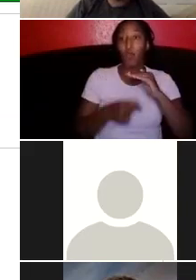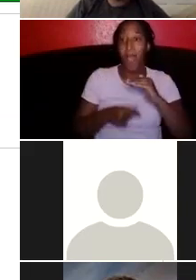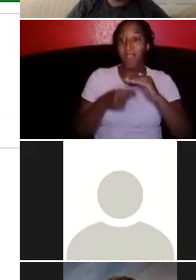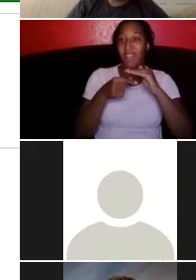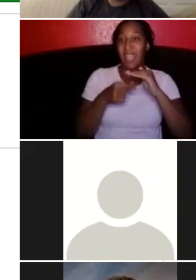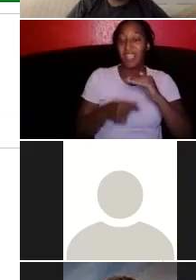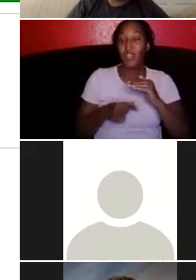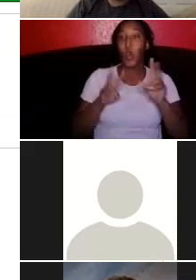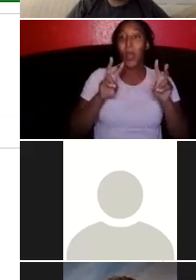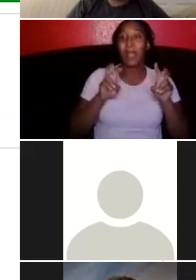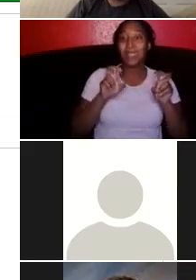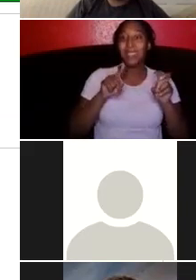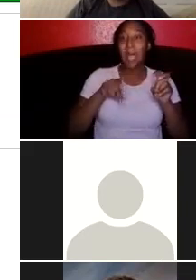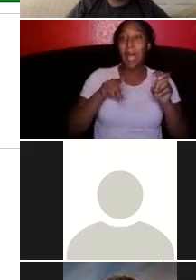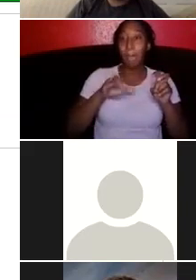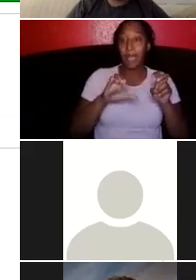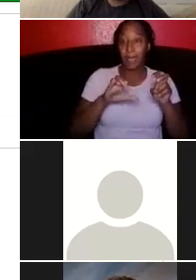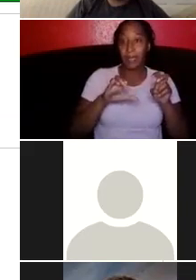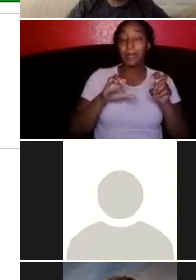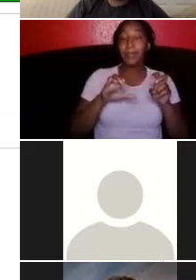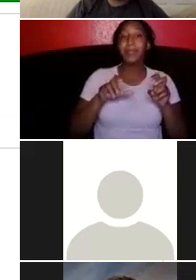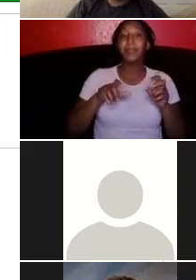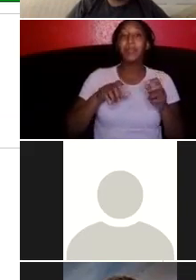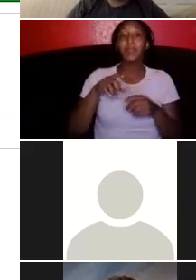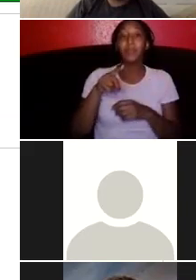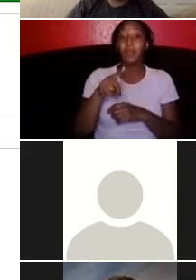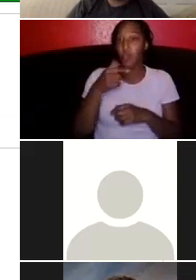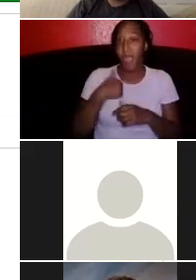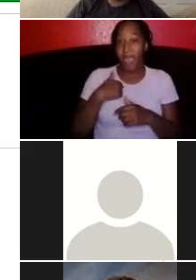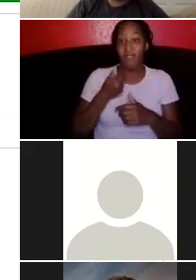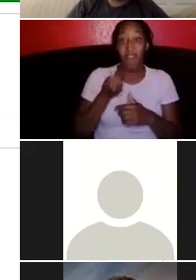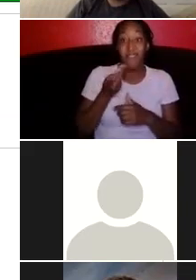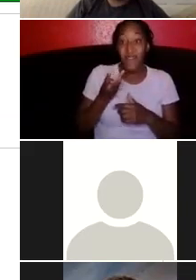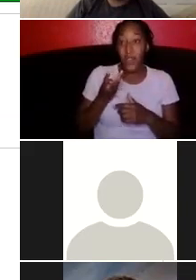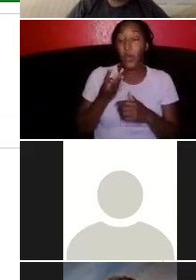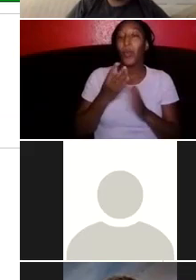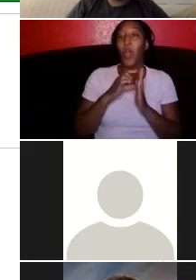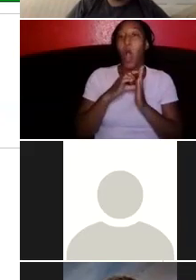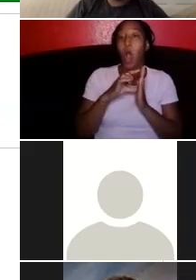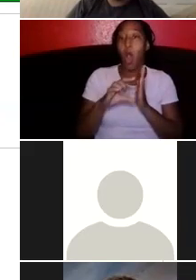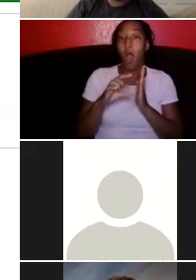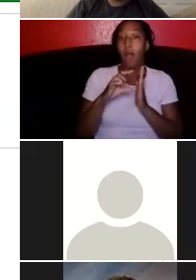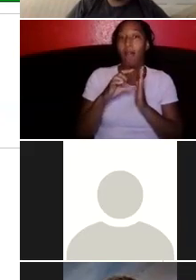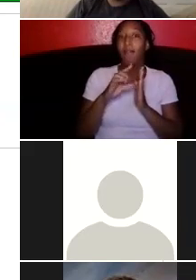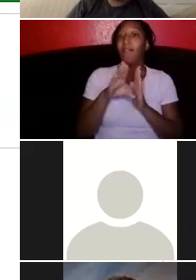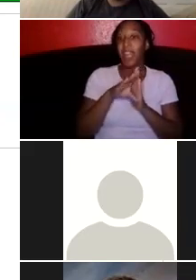gravitation. I have some gravitation videos that you can take a look